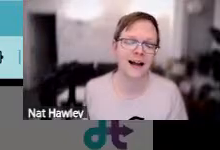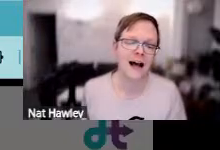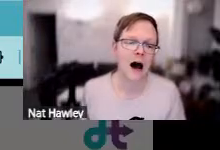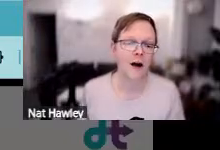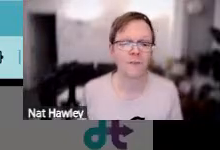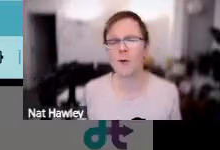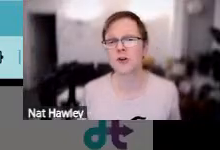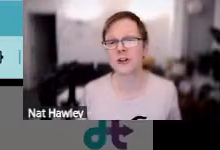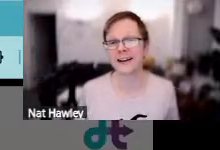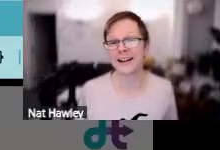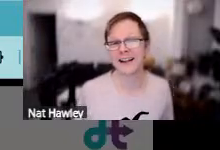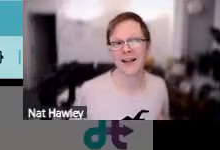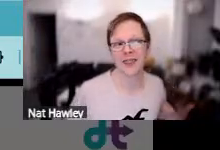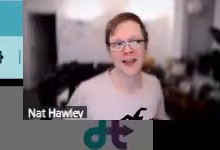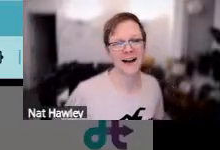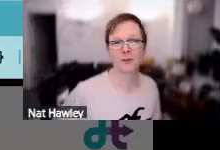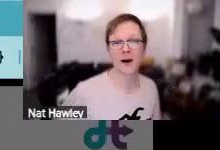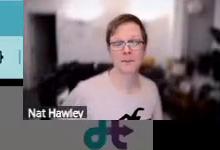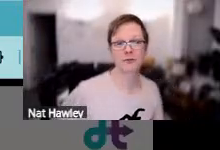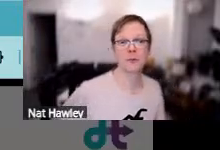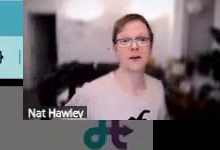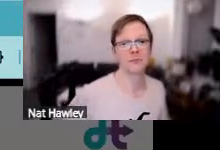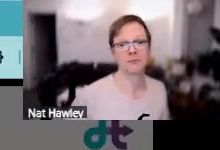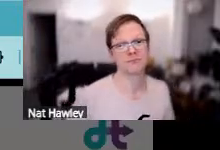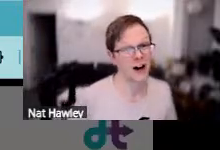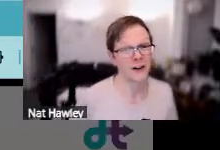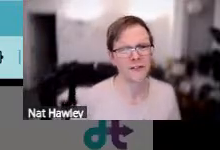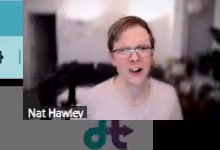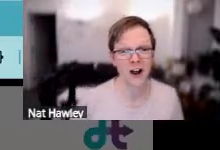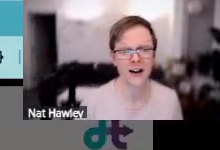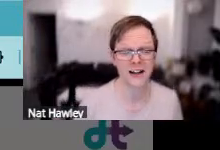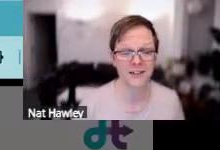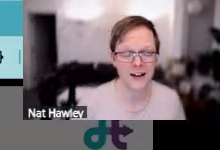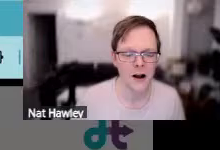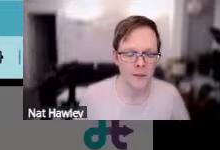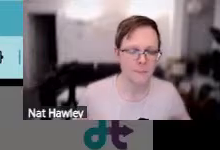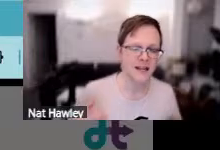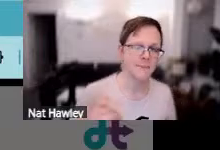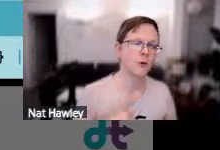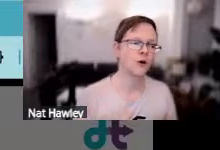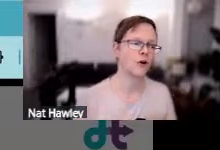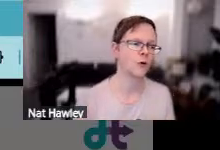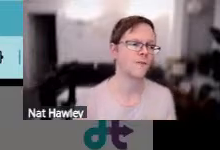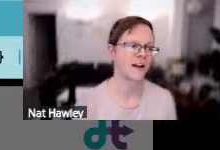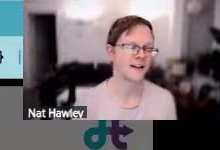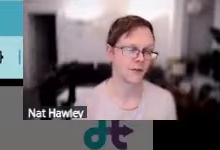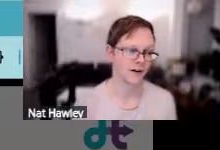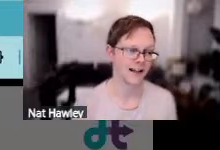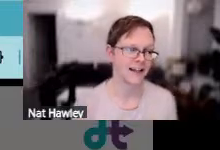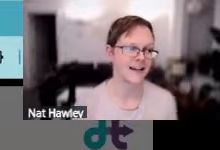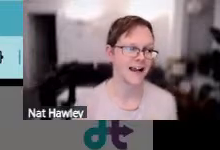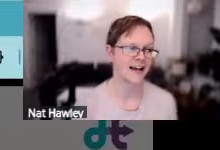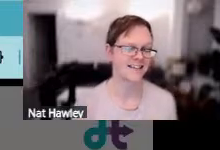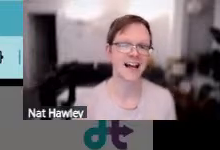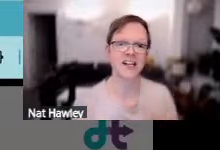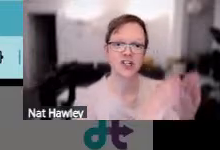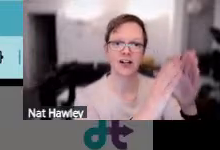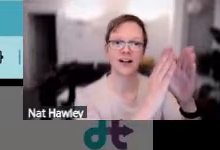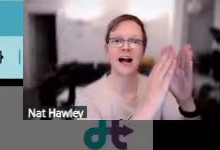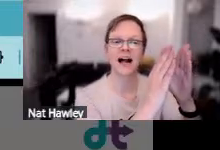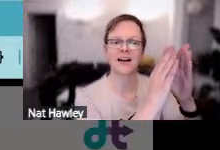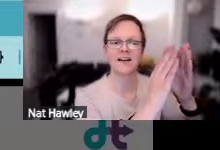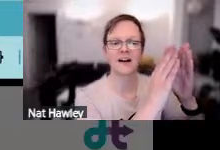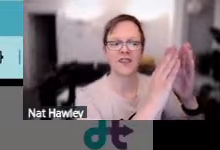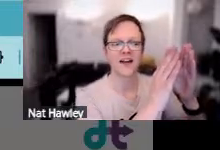majority, unfortunately, that's where the problem kind of lies. People who think differently get less